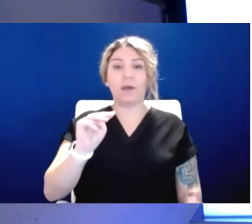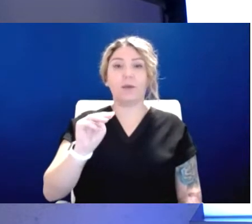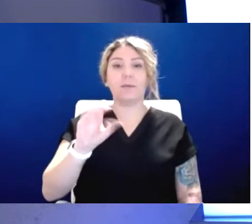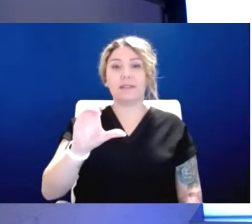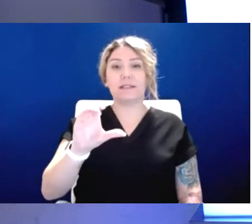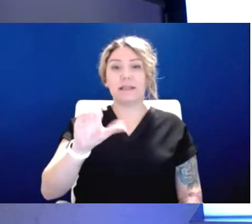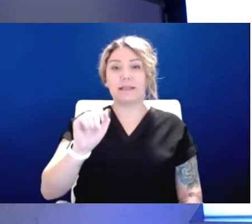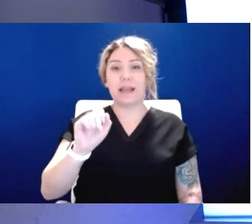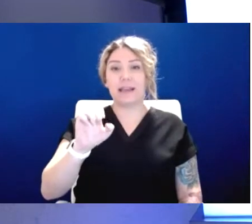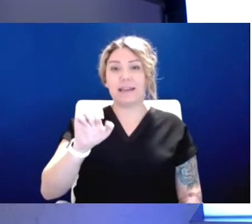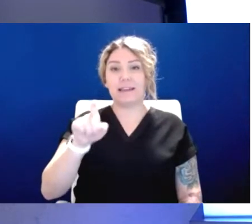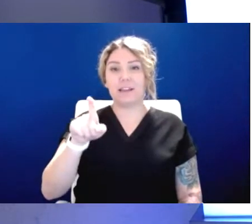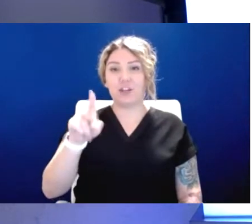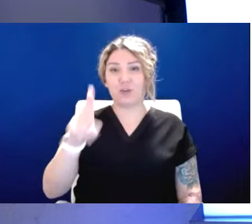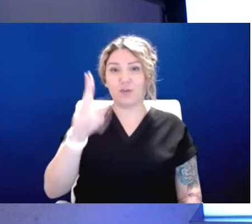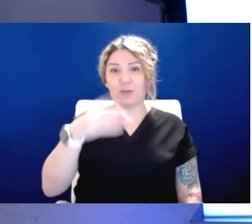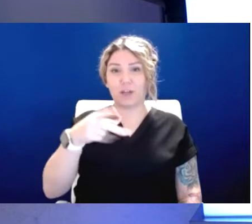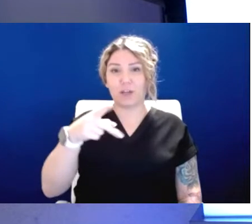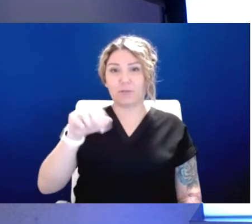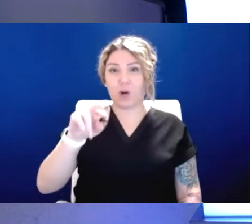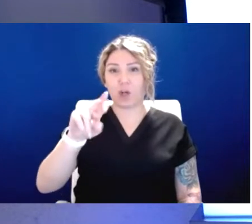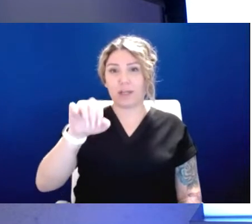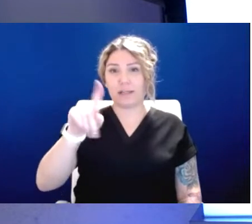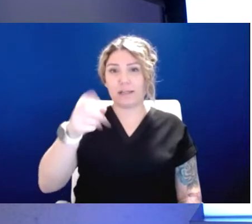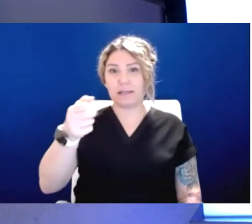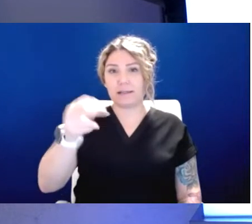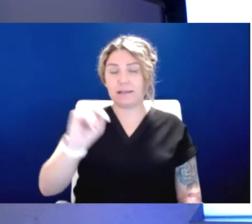kumc.edu/Parkinson's, or they can go to